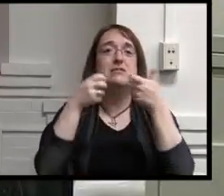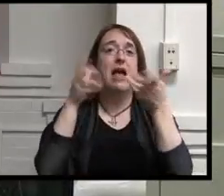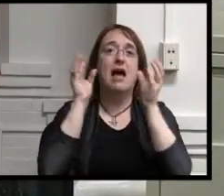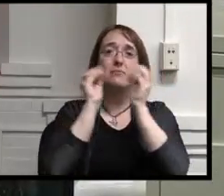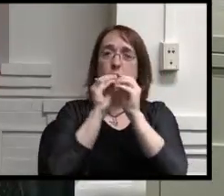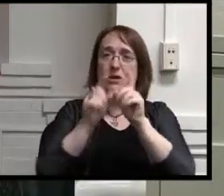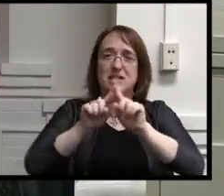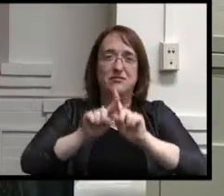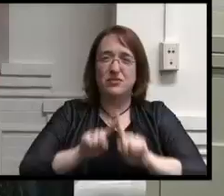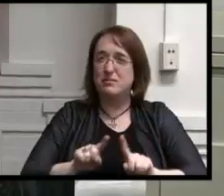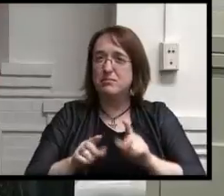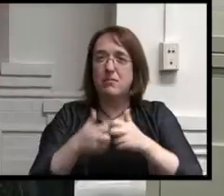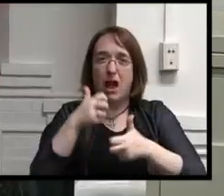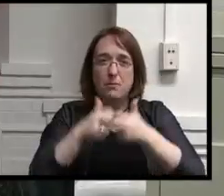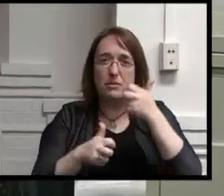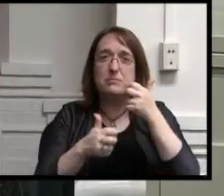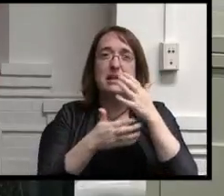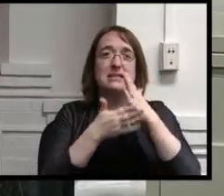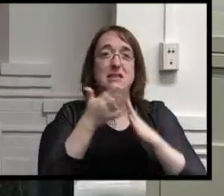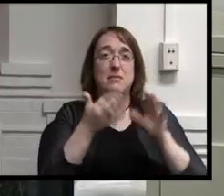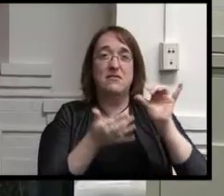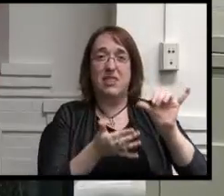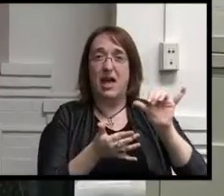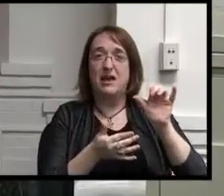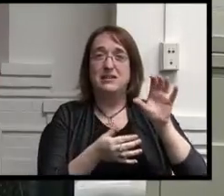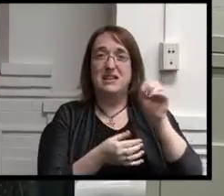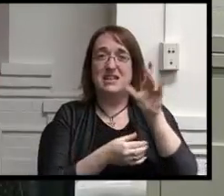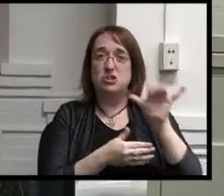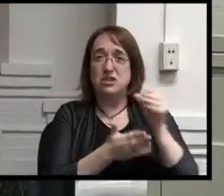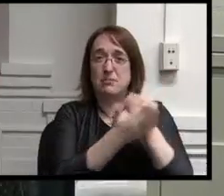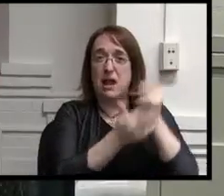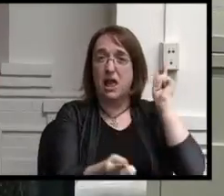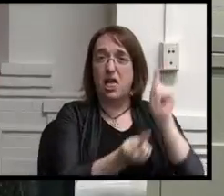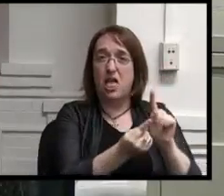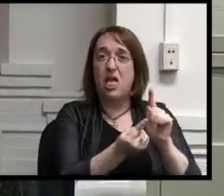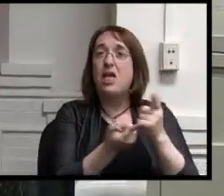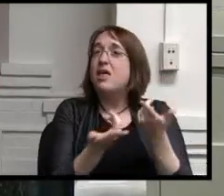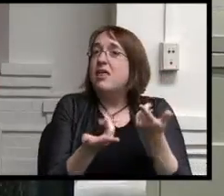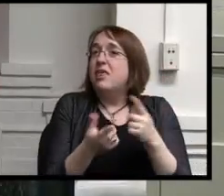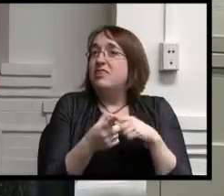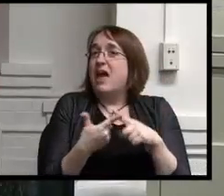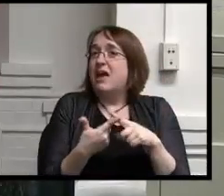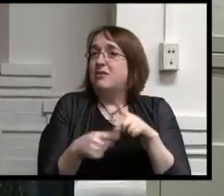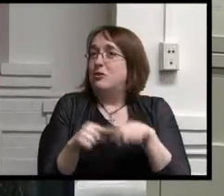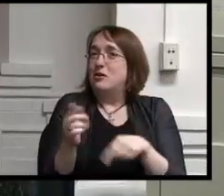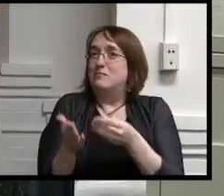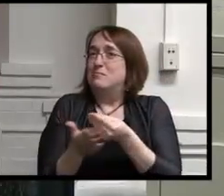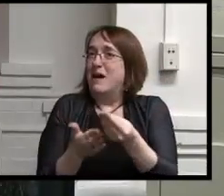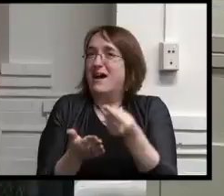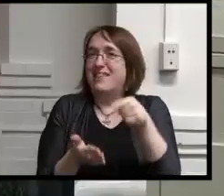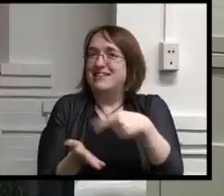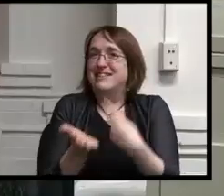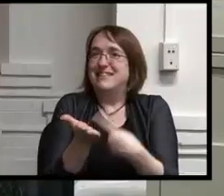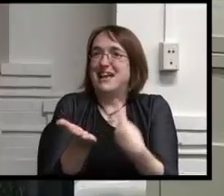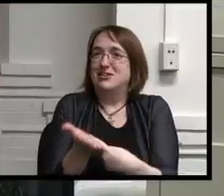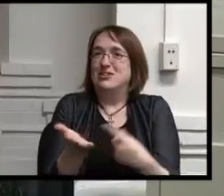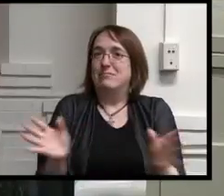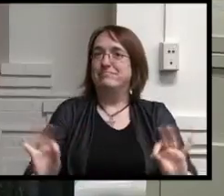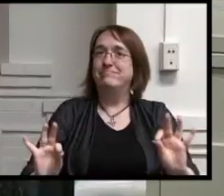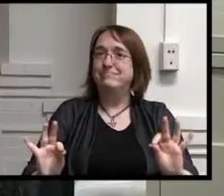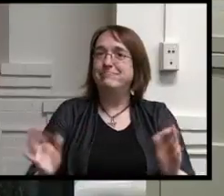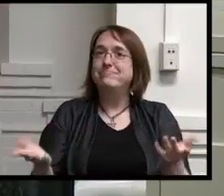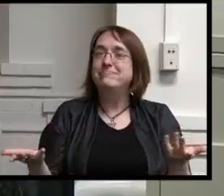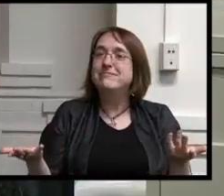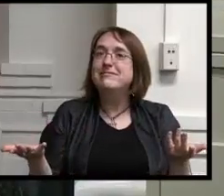different problems, and we ate up some of that, a lot of that contingency, we wouldn't How have, are you we gonna buy wouldn't, the we washers? wouldn't be having this discussion right now.